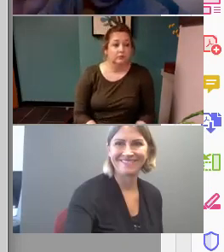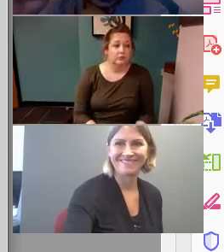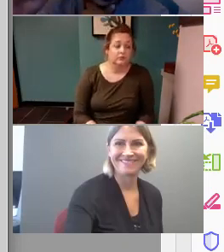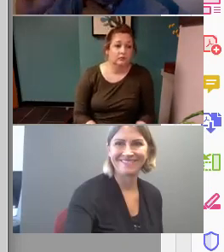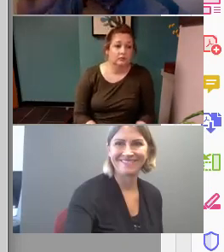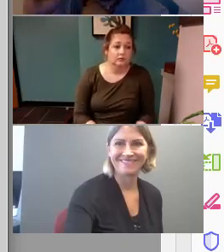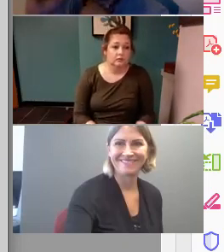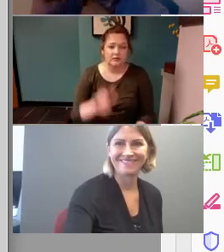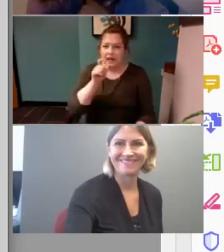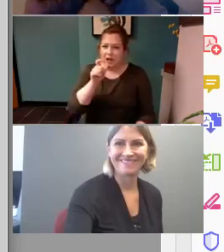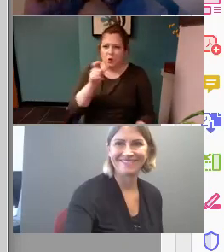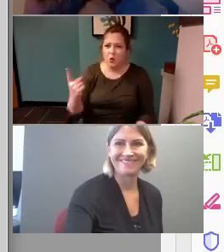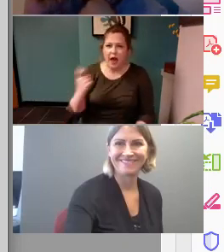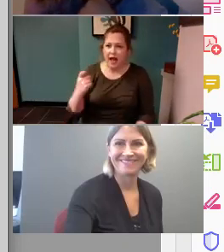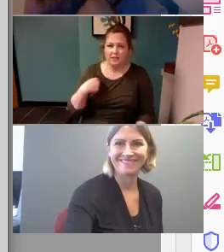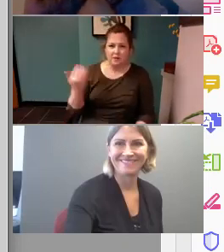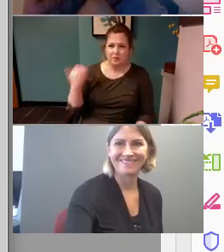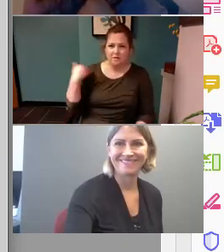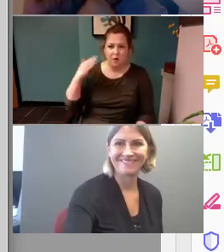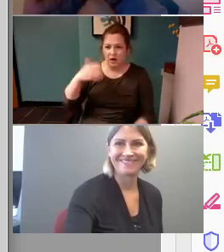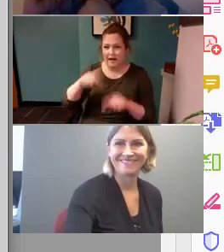question, I want an answer from you as well.